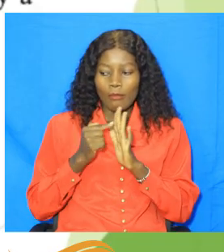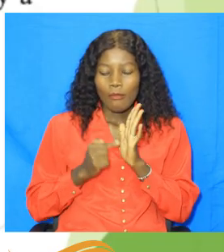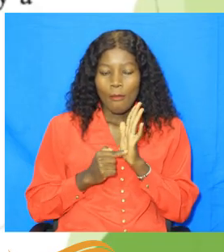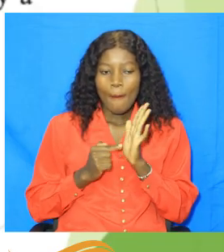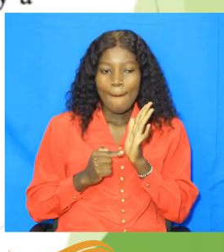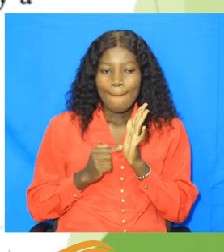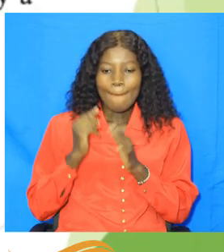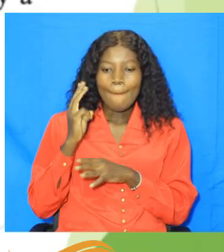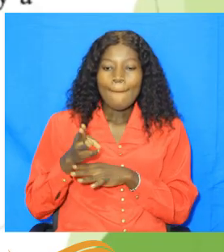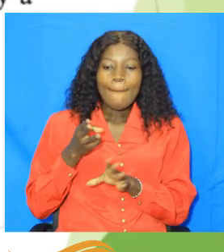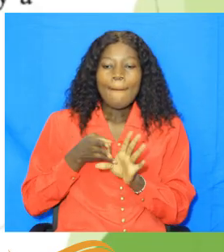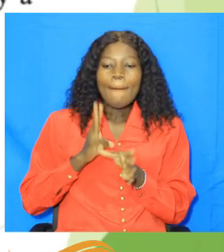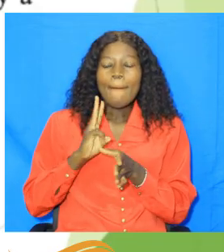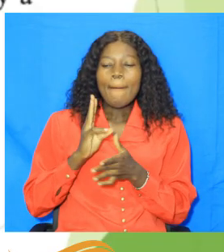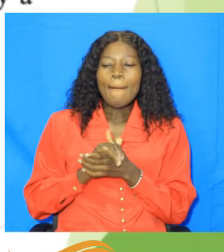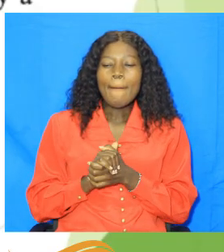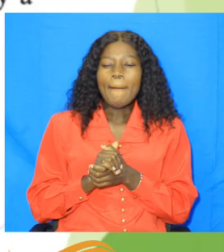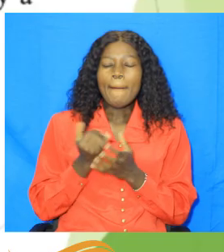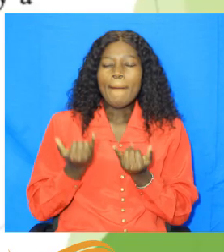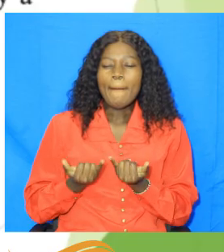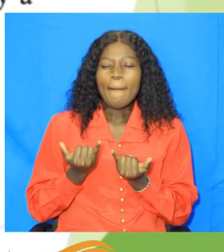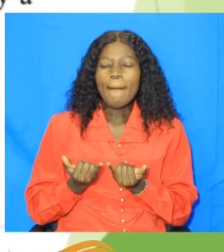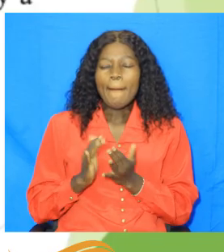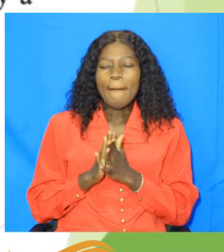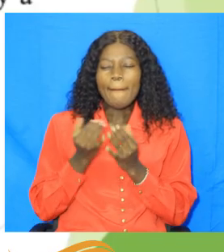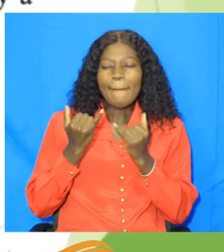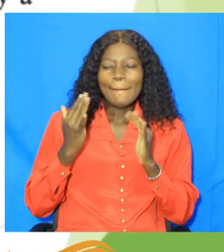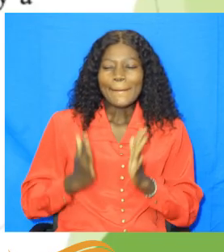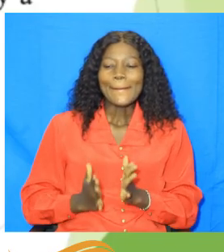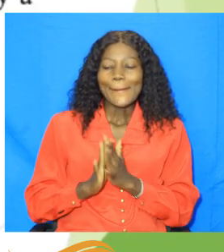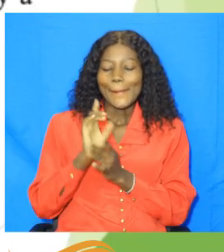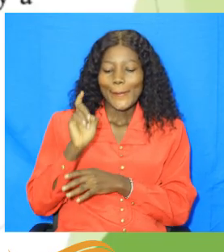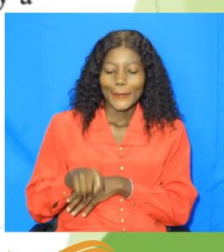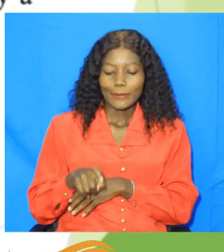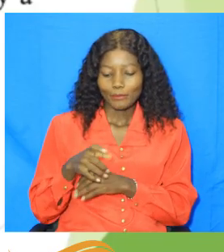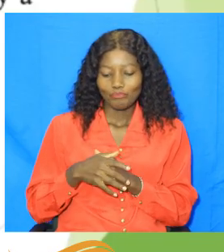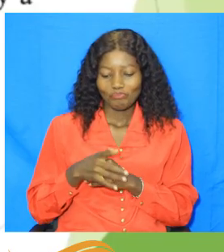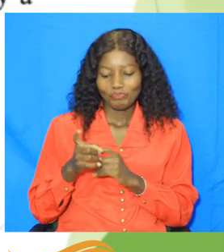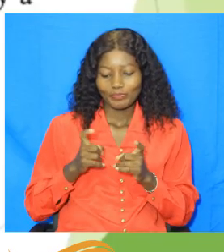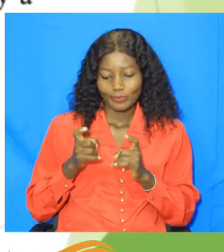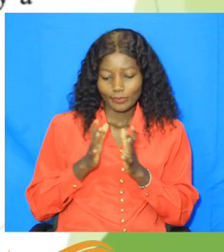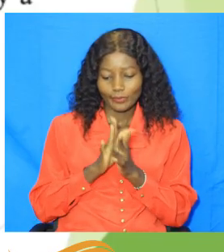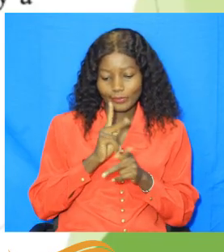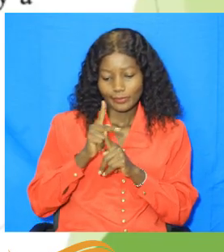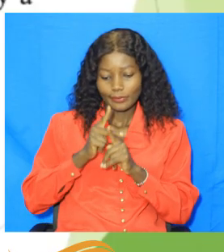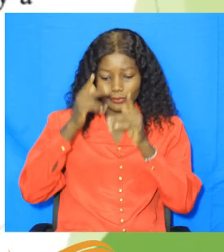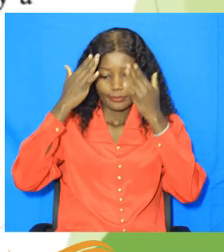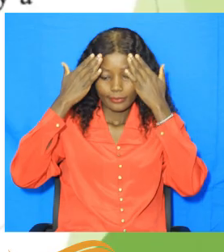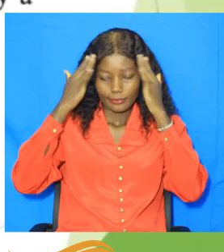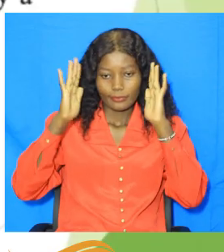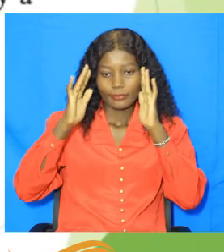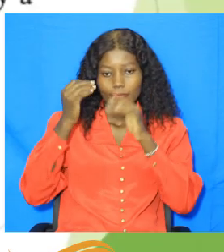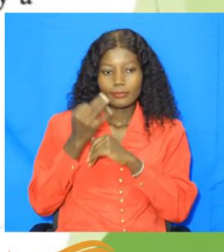be withdrawn. So, an athlete has to maintain awareness of the opponent